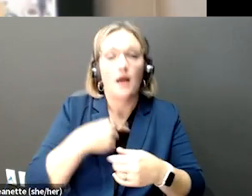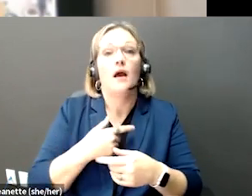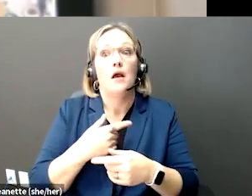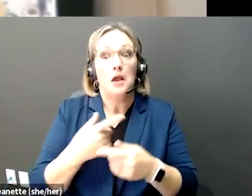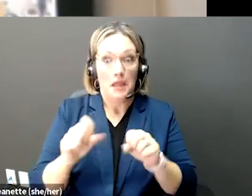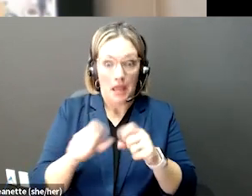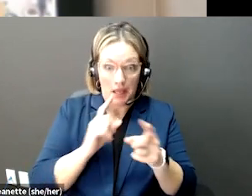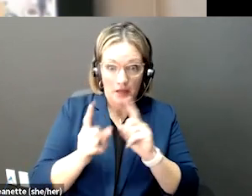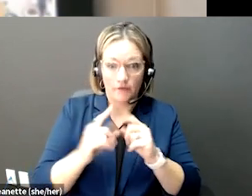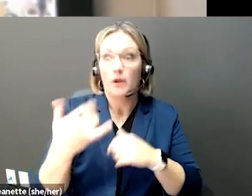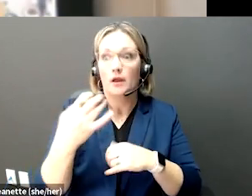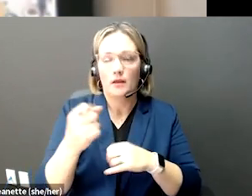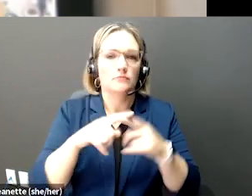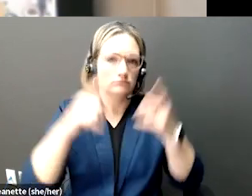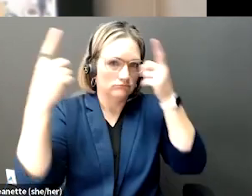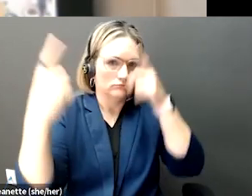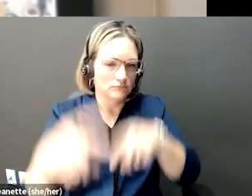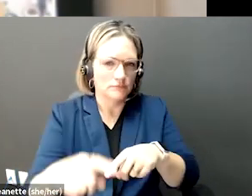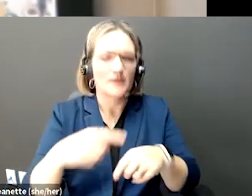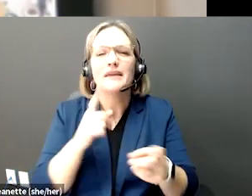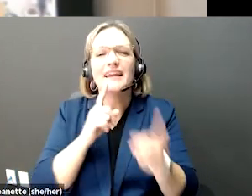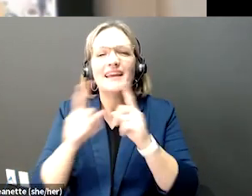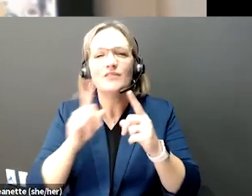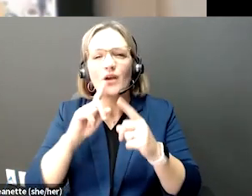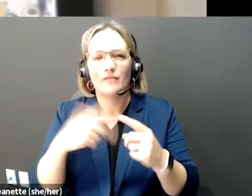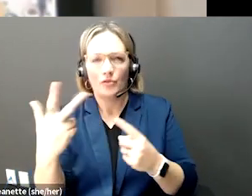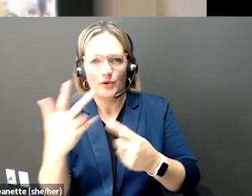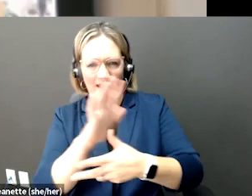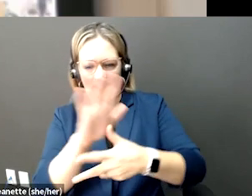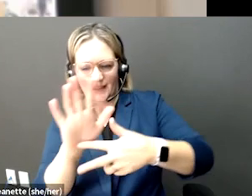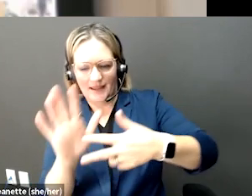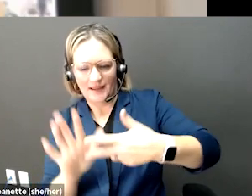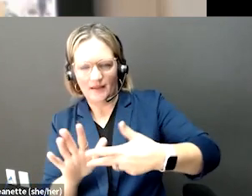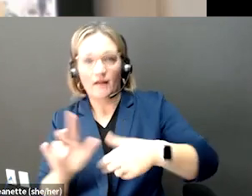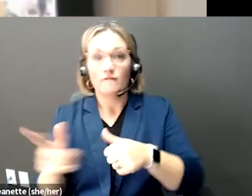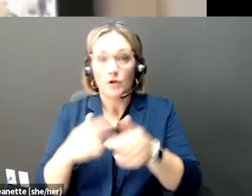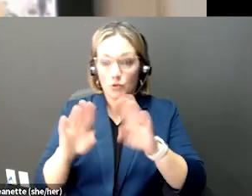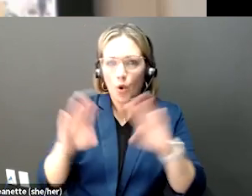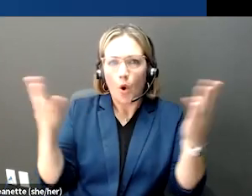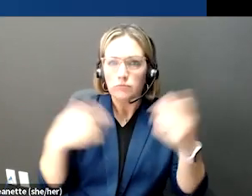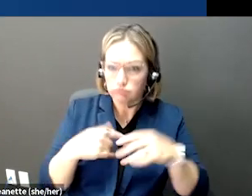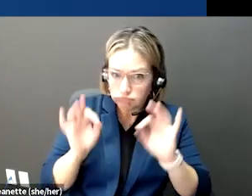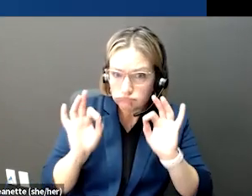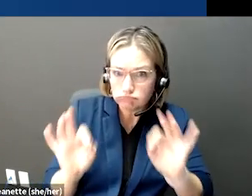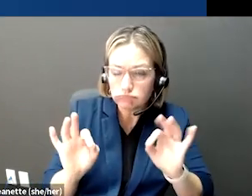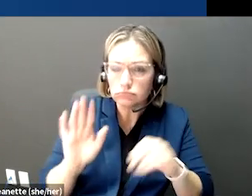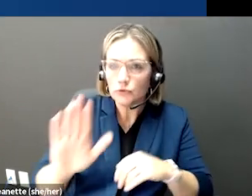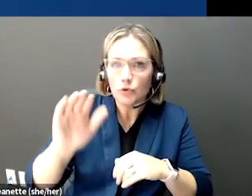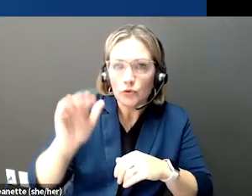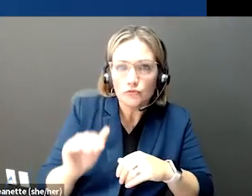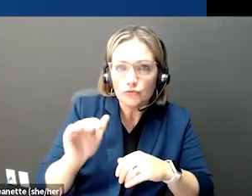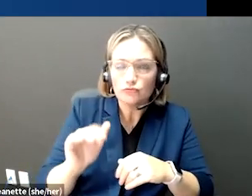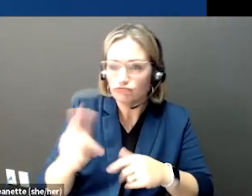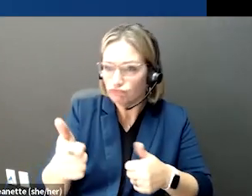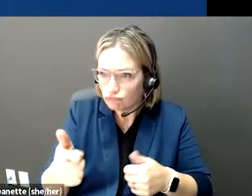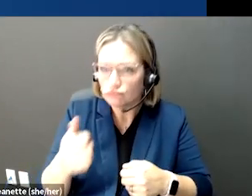time. Our interviews have 3 parts: a conversation with the member about how things are going for the child and family since our